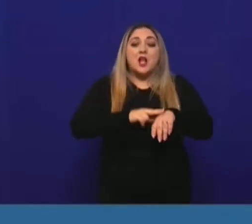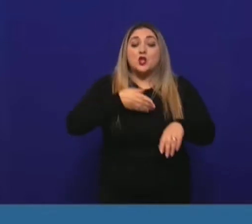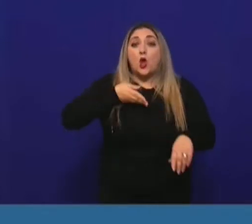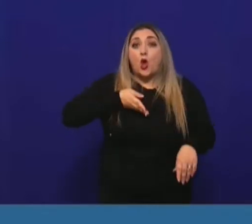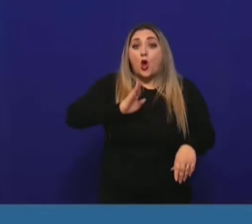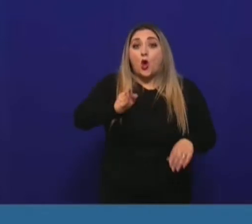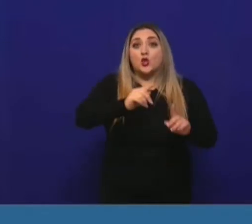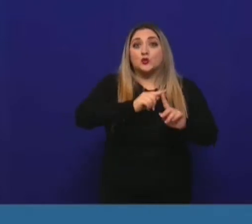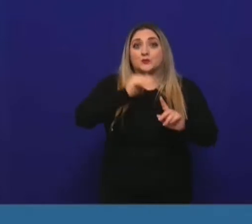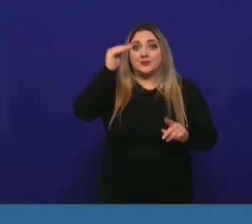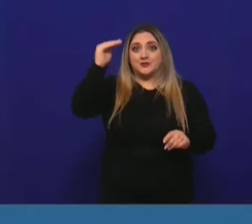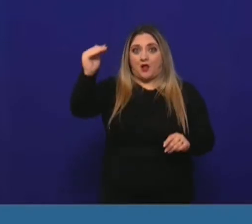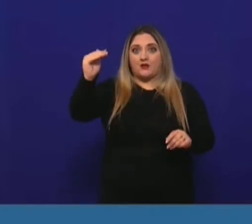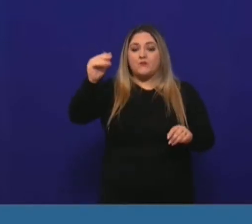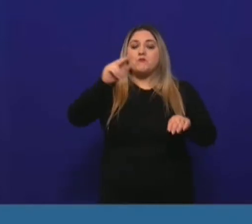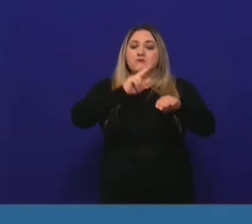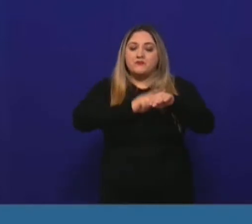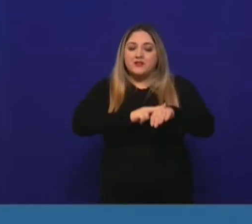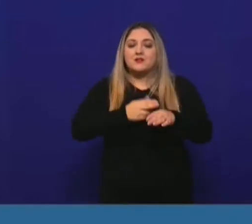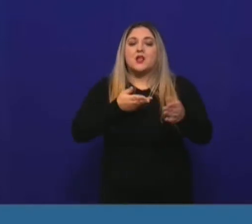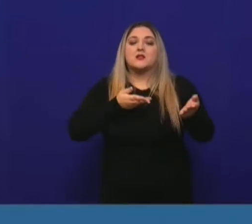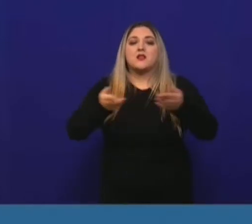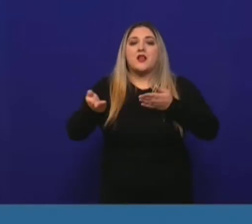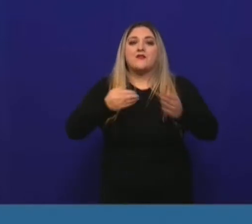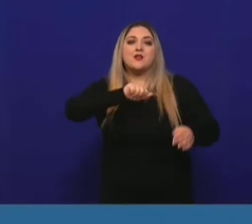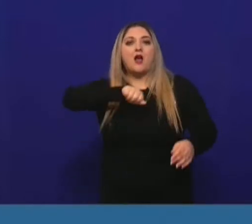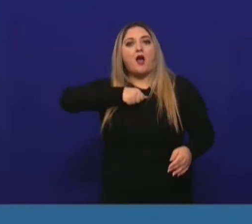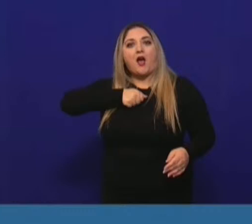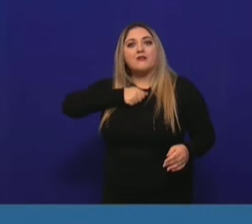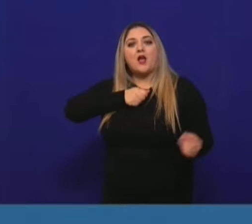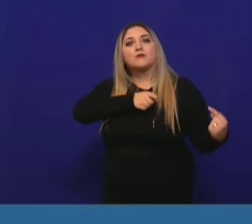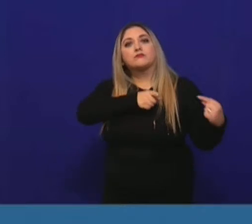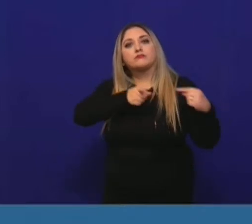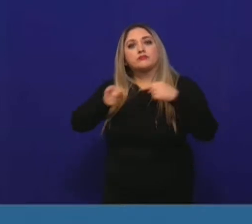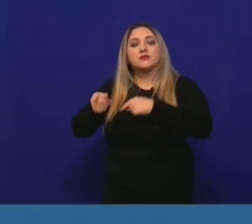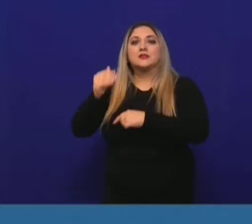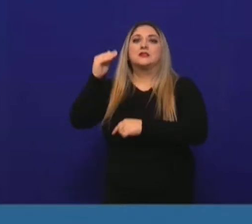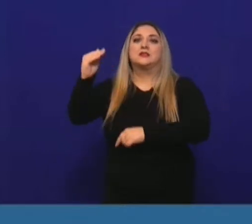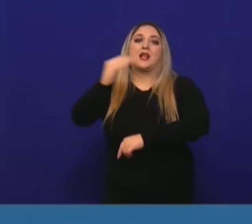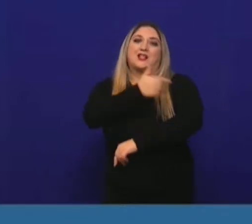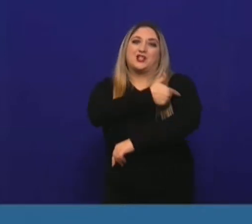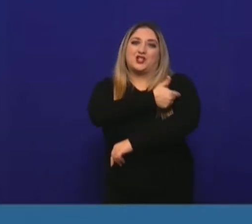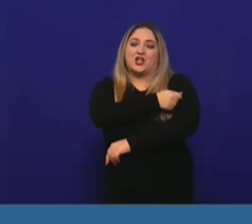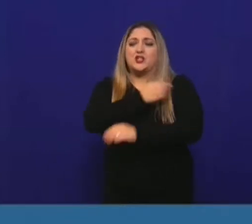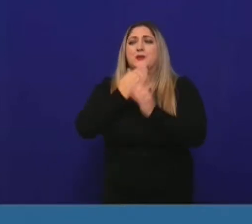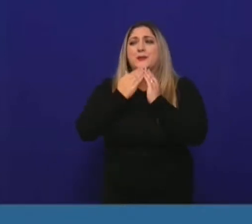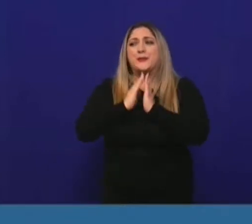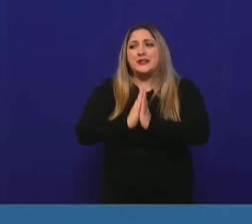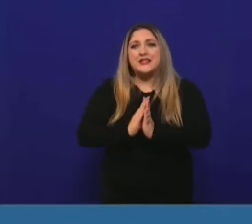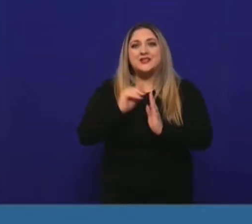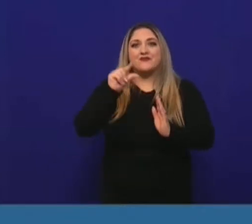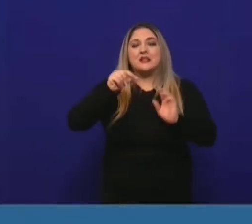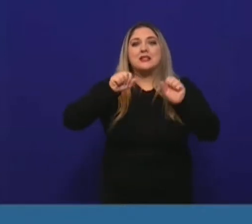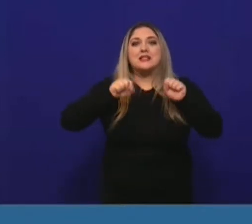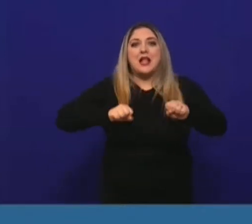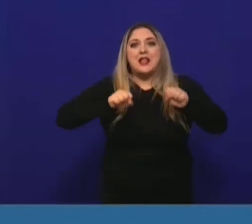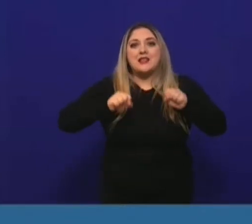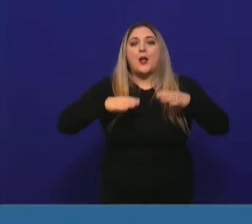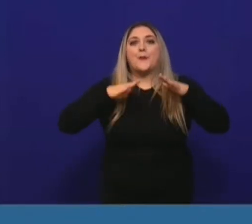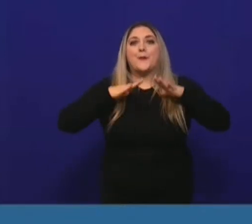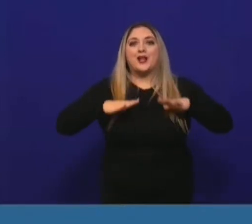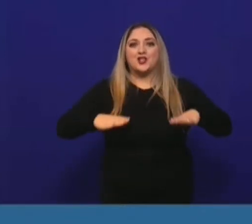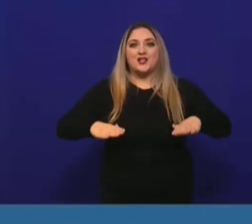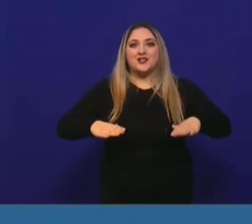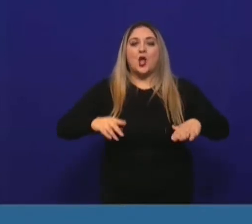homebound nkunu qegħdin natukom it-tilqima fid-dar tagħkom allura dawn in-nies nitolbukom tistennew ftit sakemm aħna mbagħad inkun nistgħu